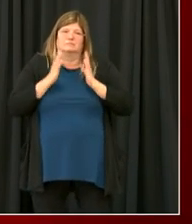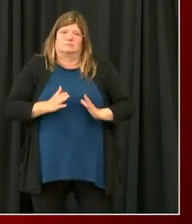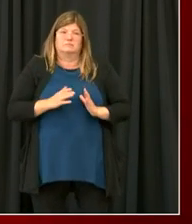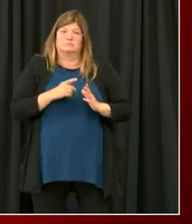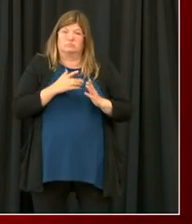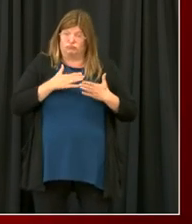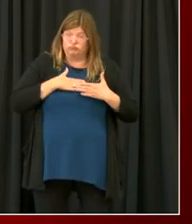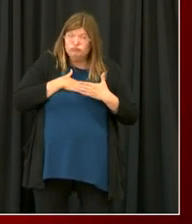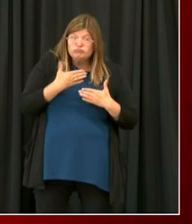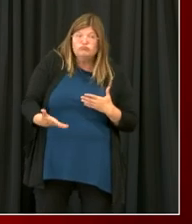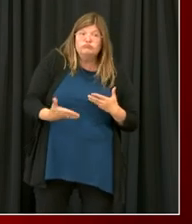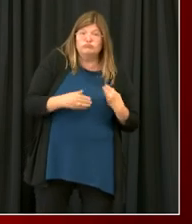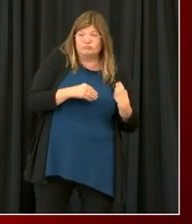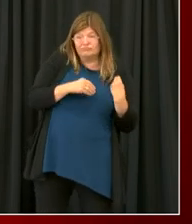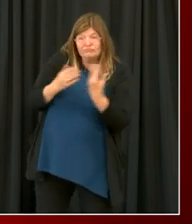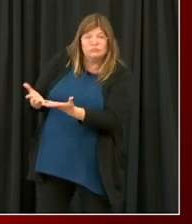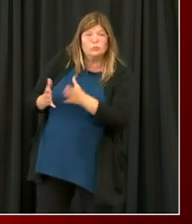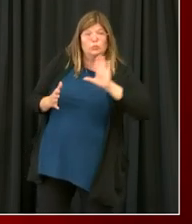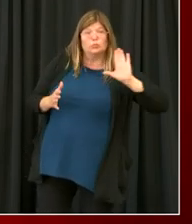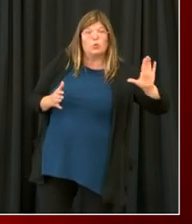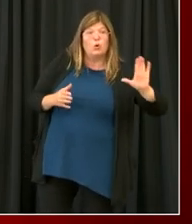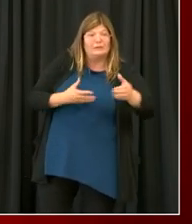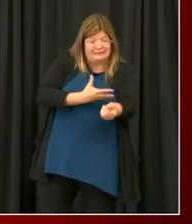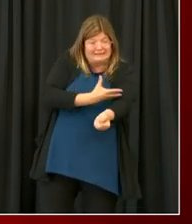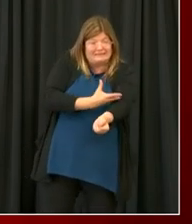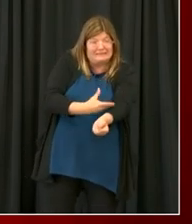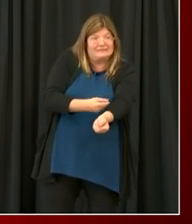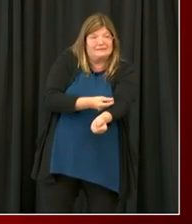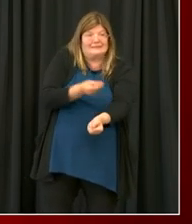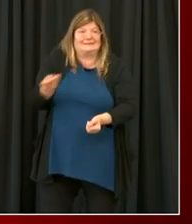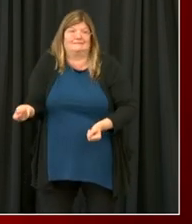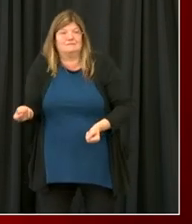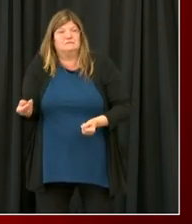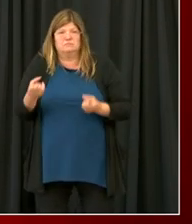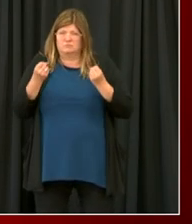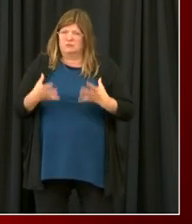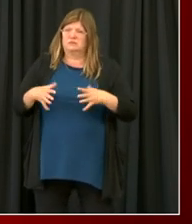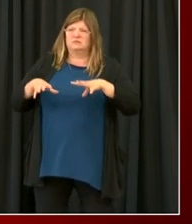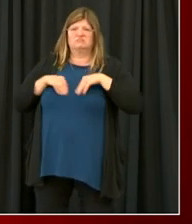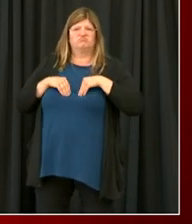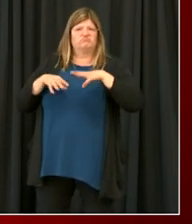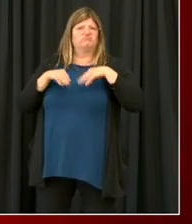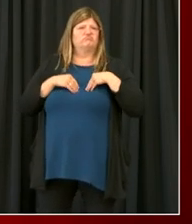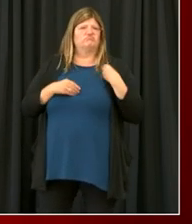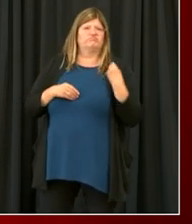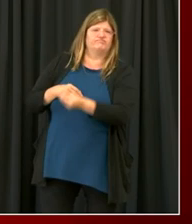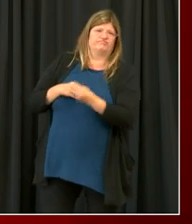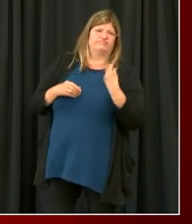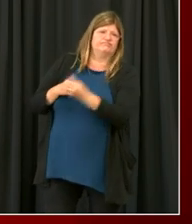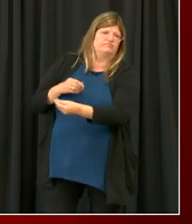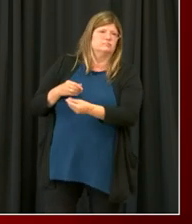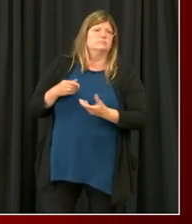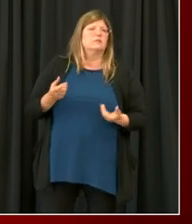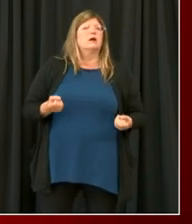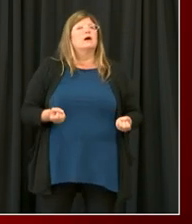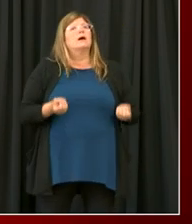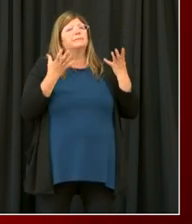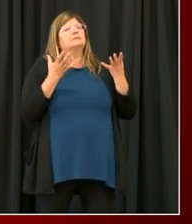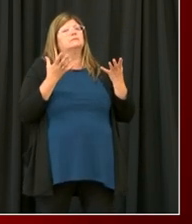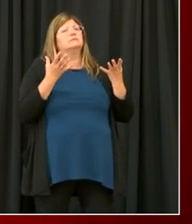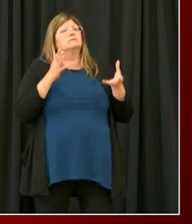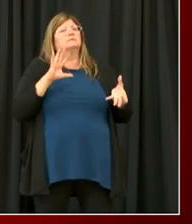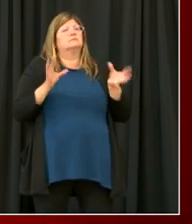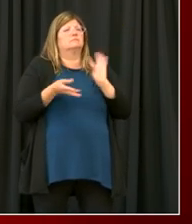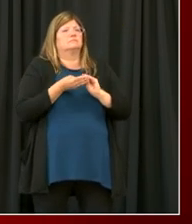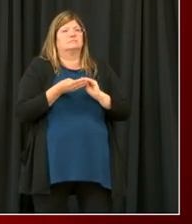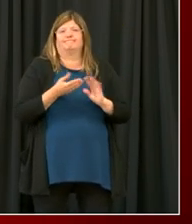plasma. We've had a number of firefighters that have stepped up to be part of that solution also. Do you know how many? And I